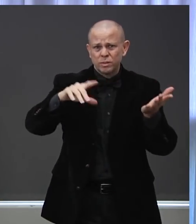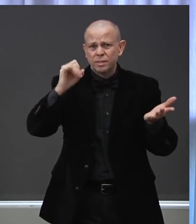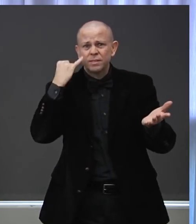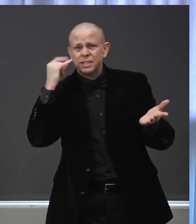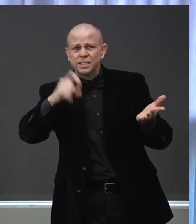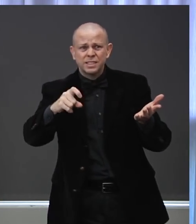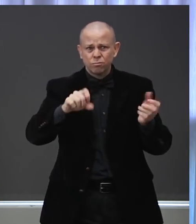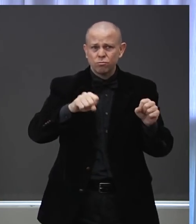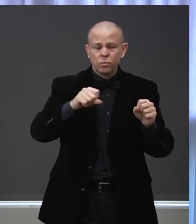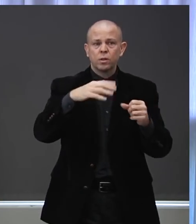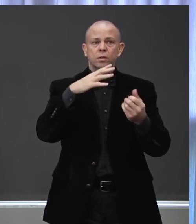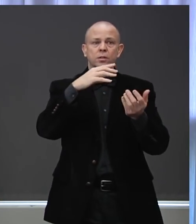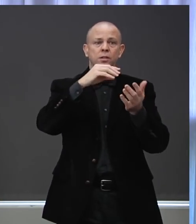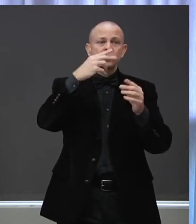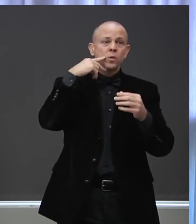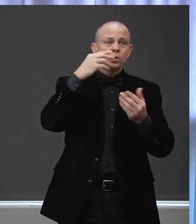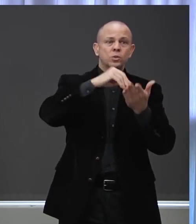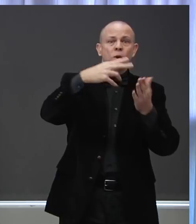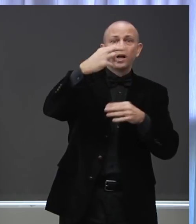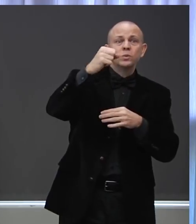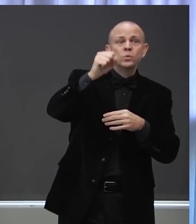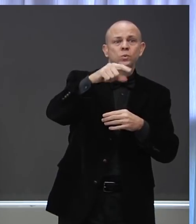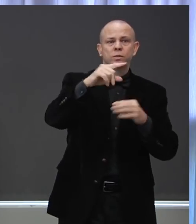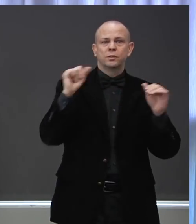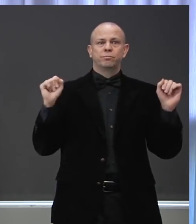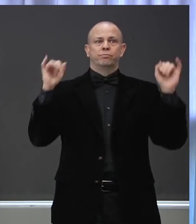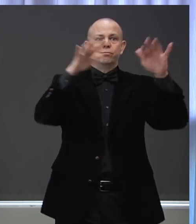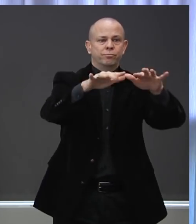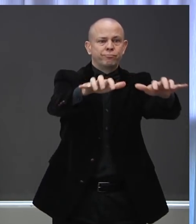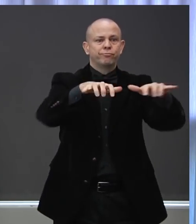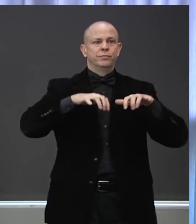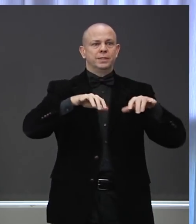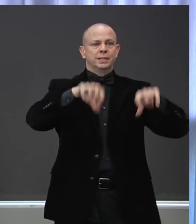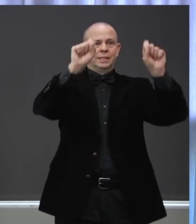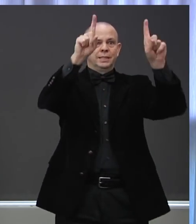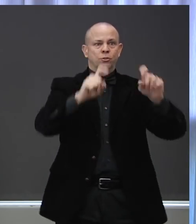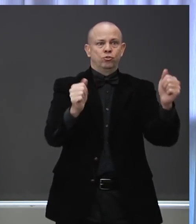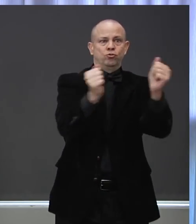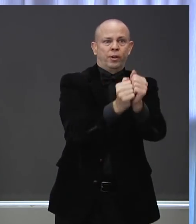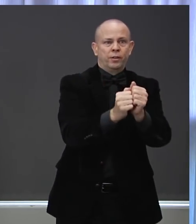students take the test at once, so we have to think about specific protocols for large groups.